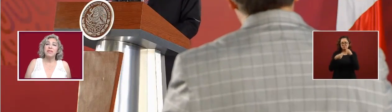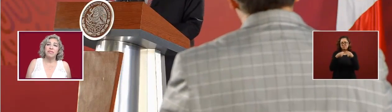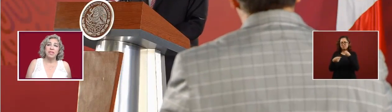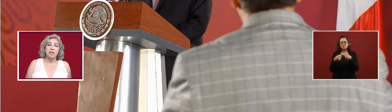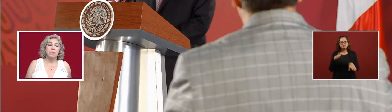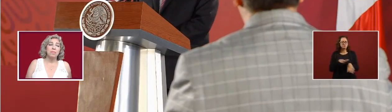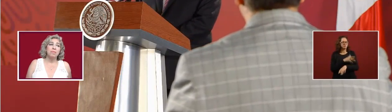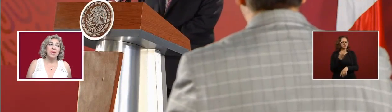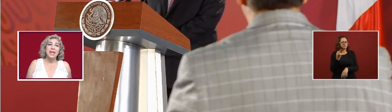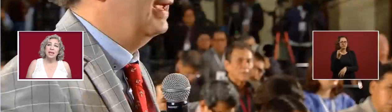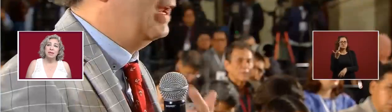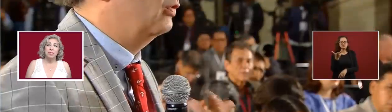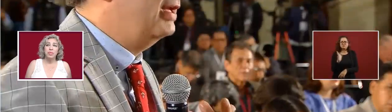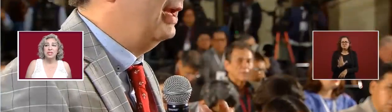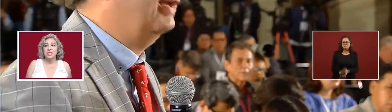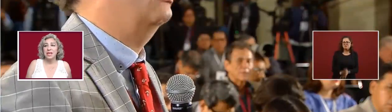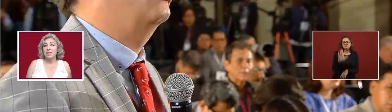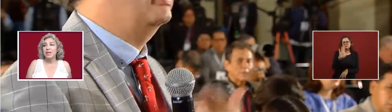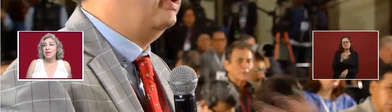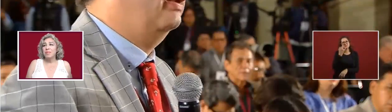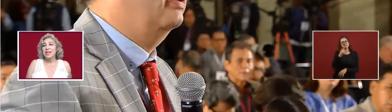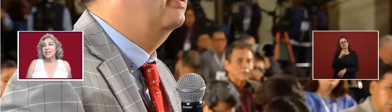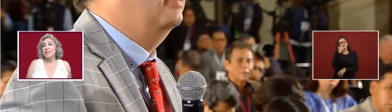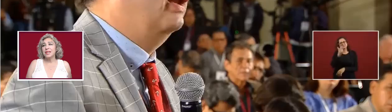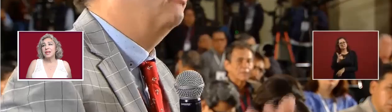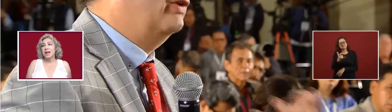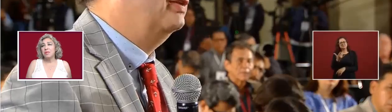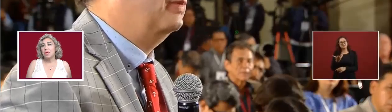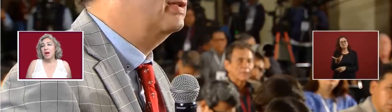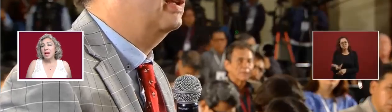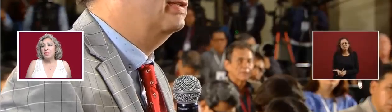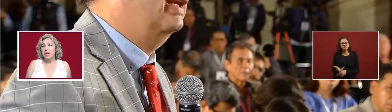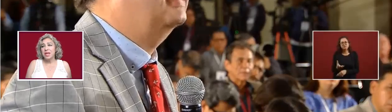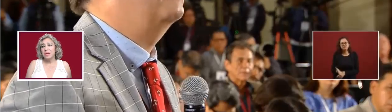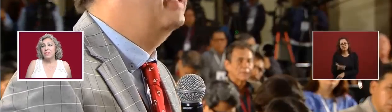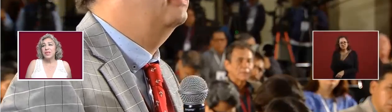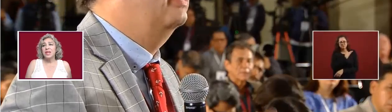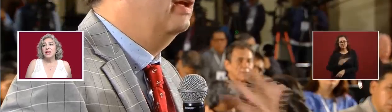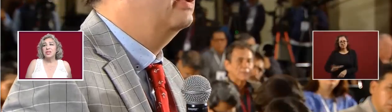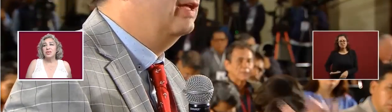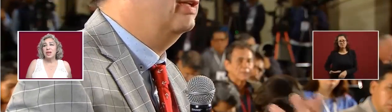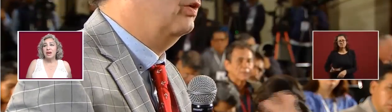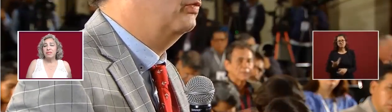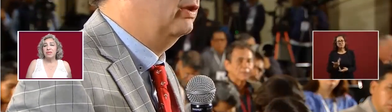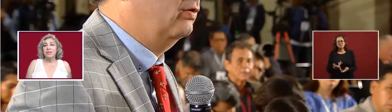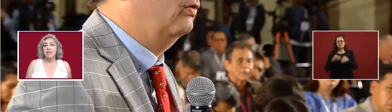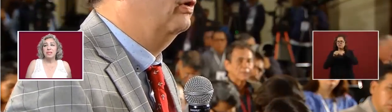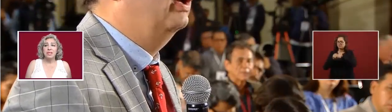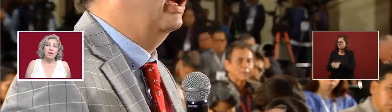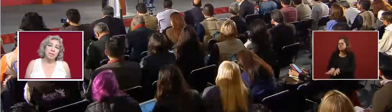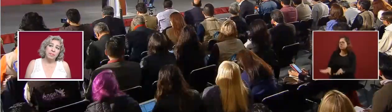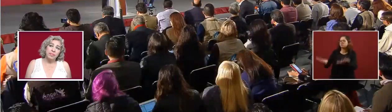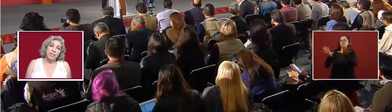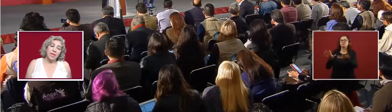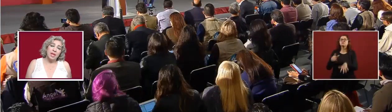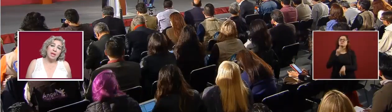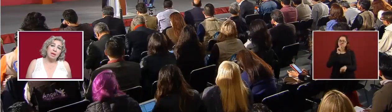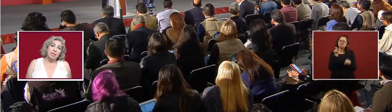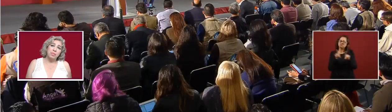security for the media personnel? because it's an irony, to cover the,